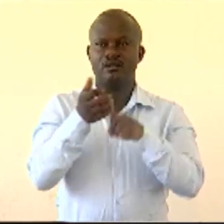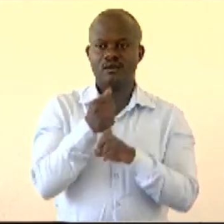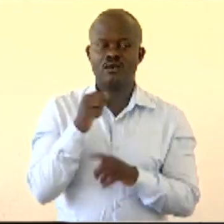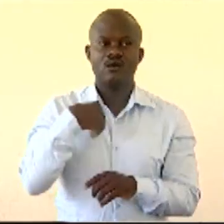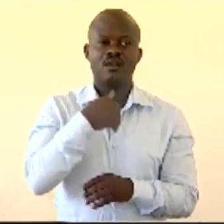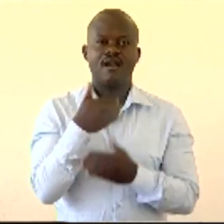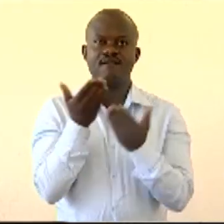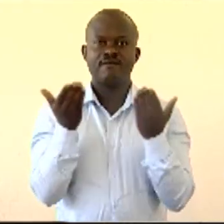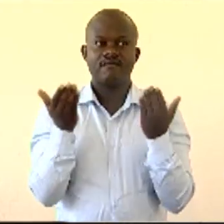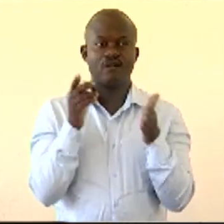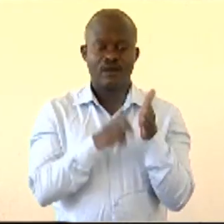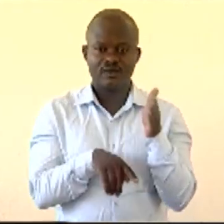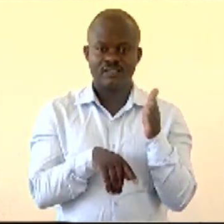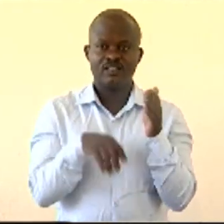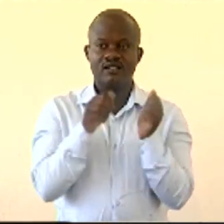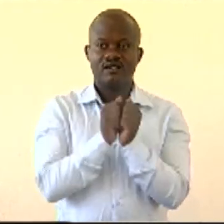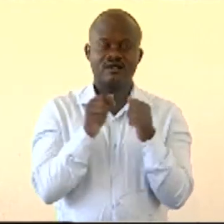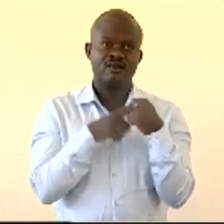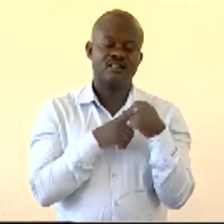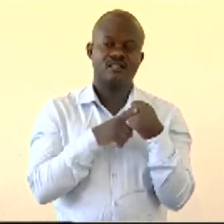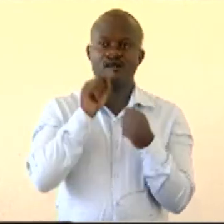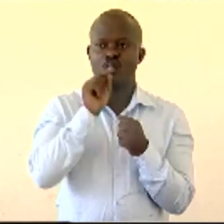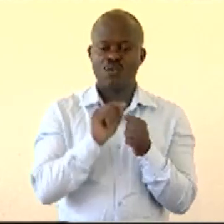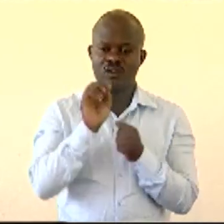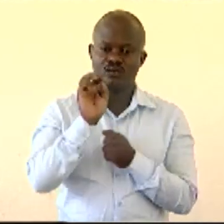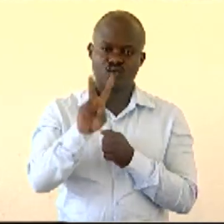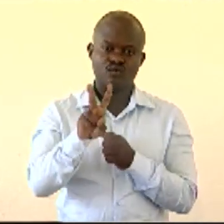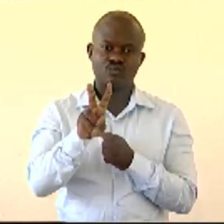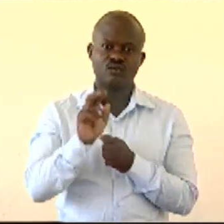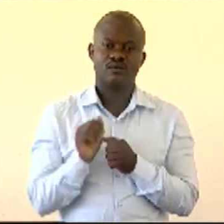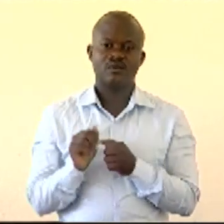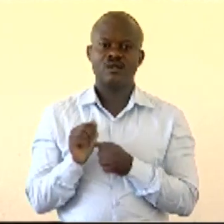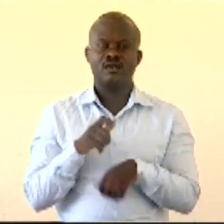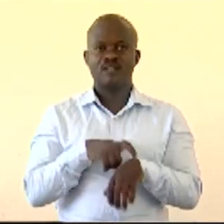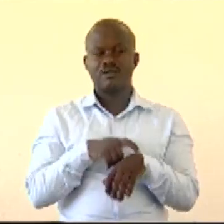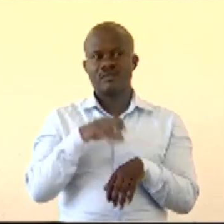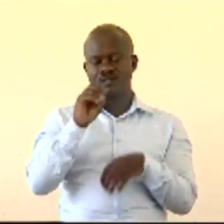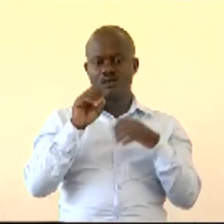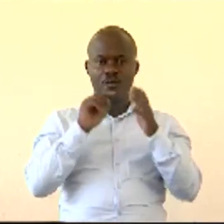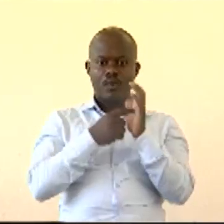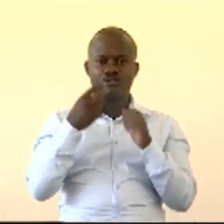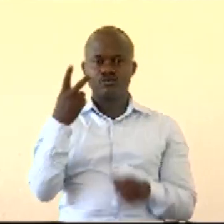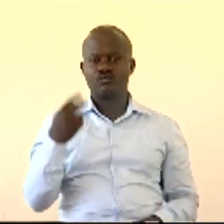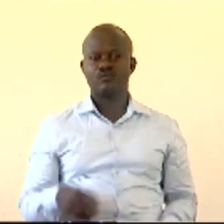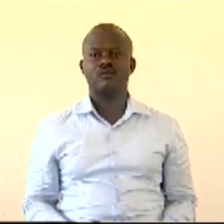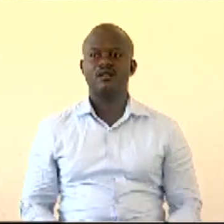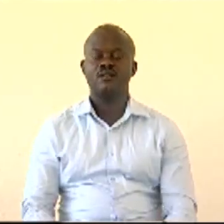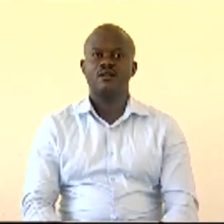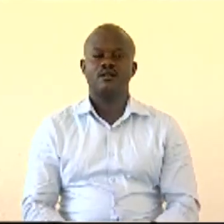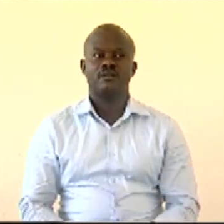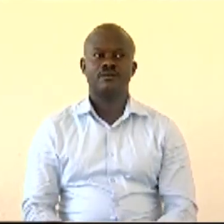have 16 over 2 times 0.2.